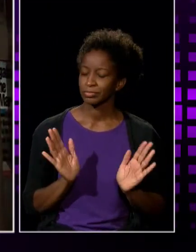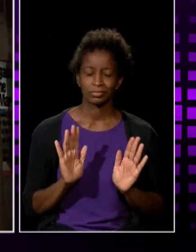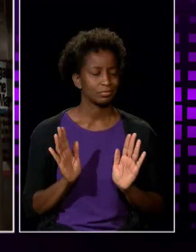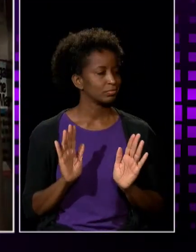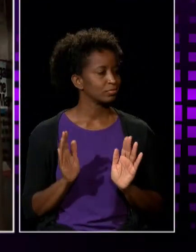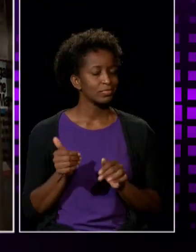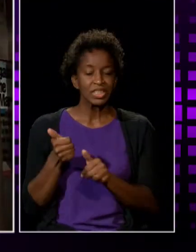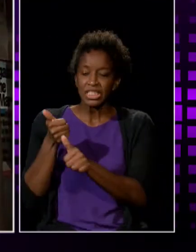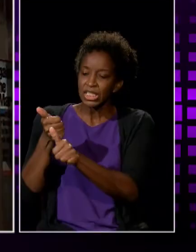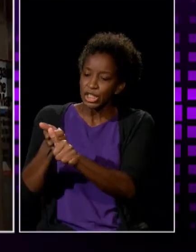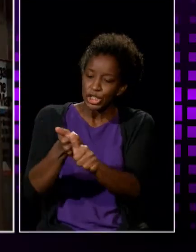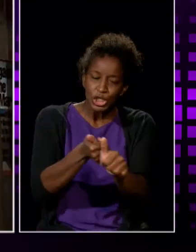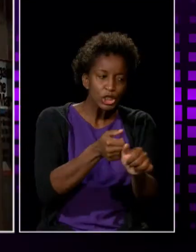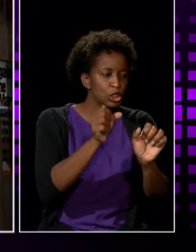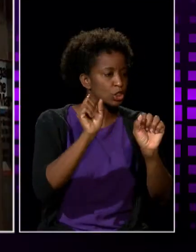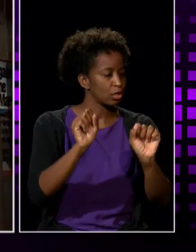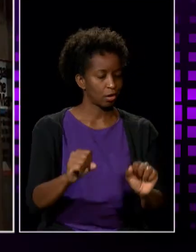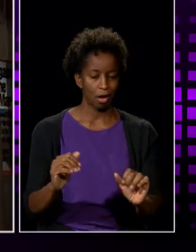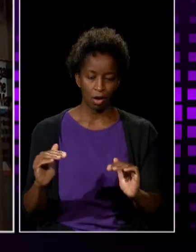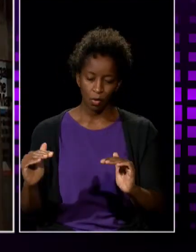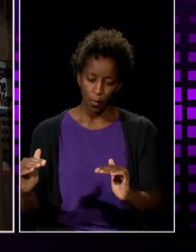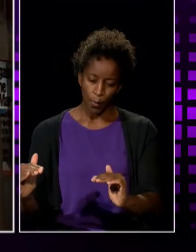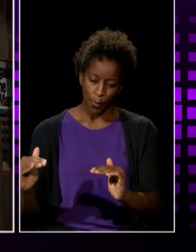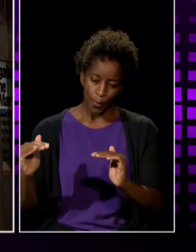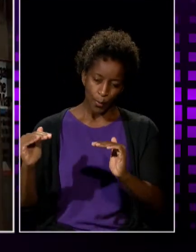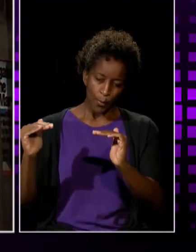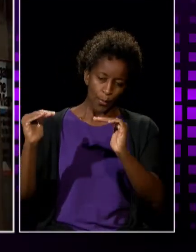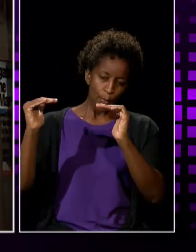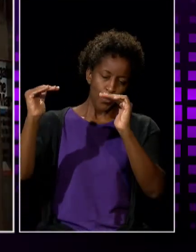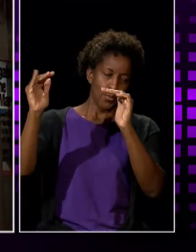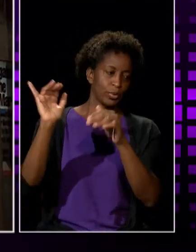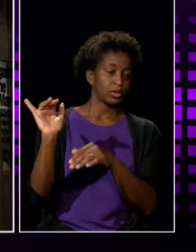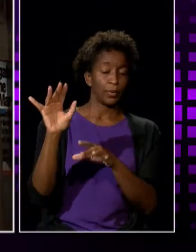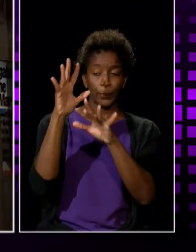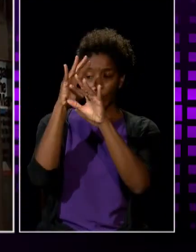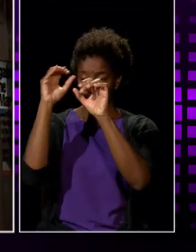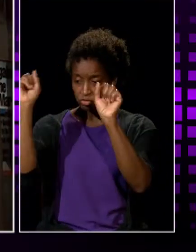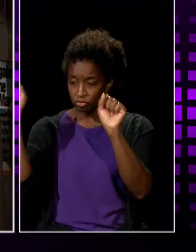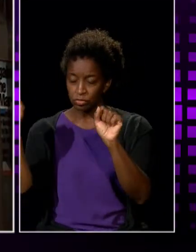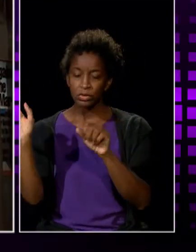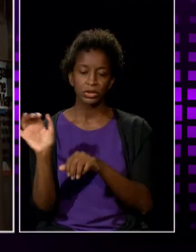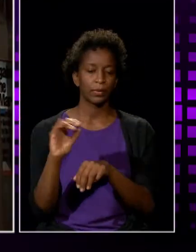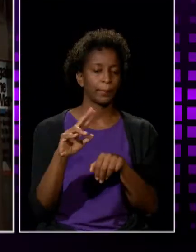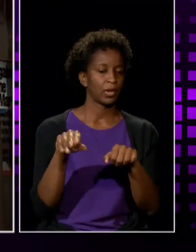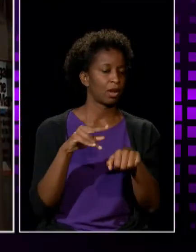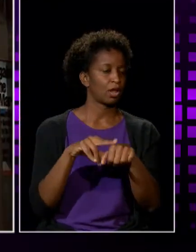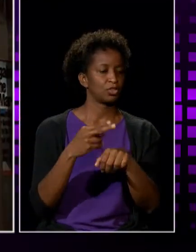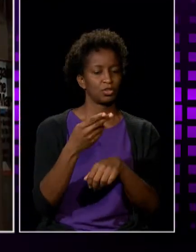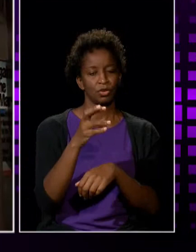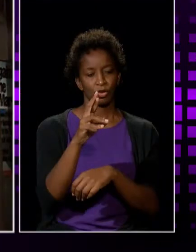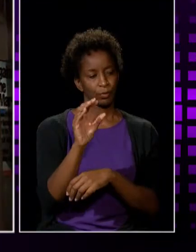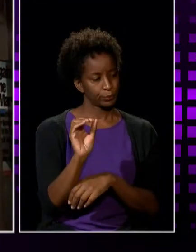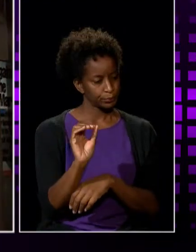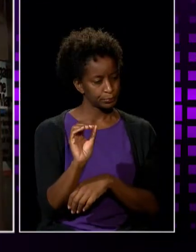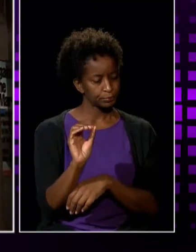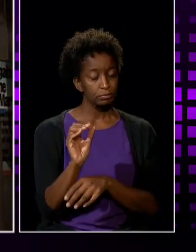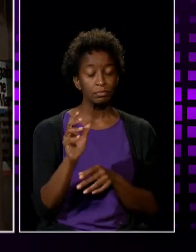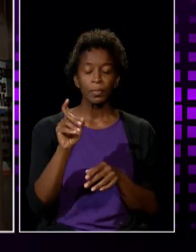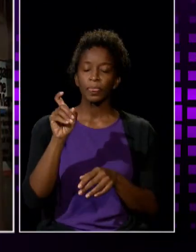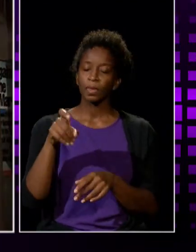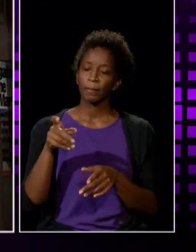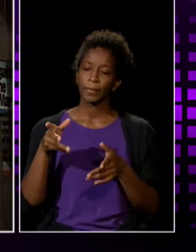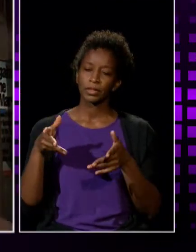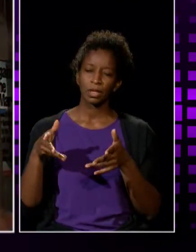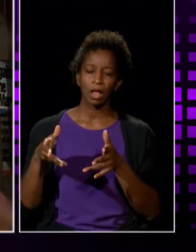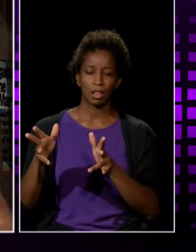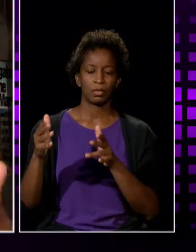the heights that our president has, and certainly that our national heroes have, but that we have to provide the space for our young people to so do.